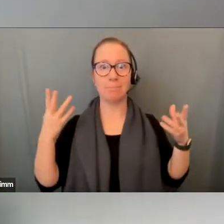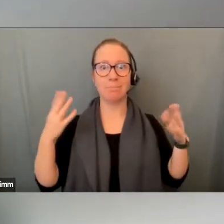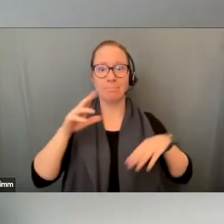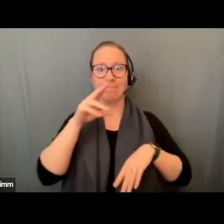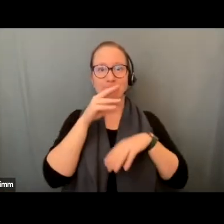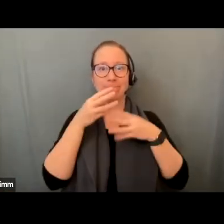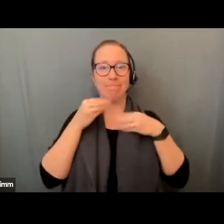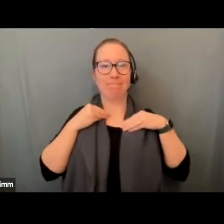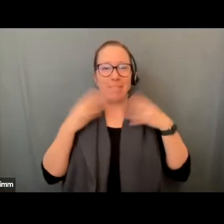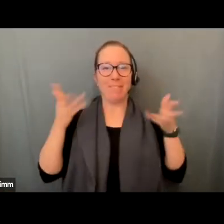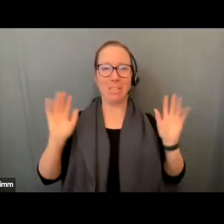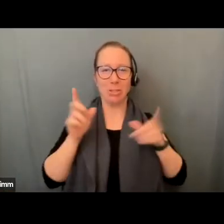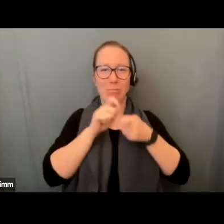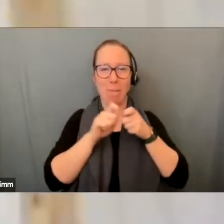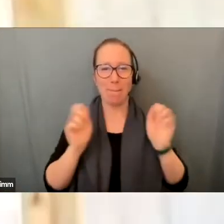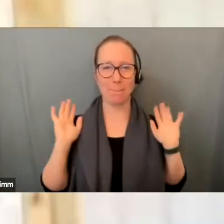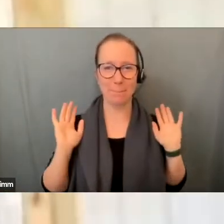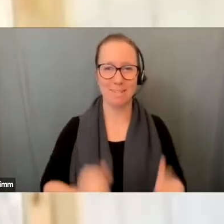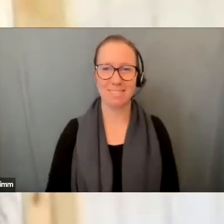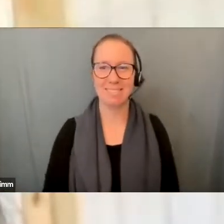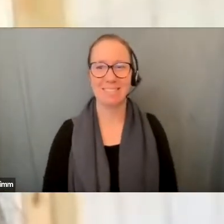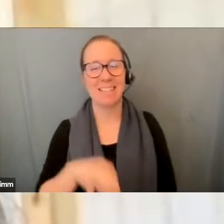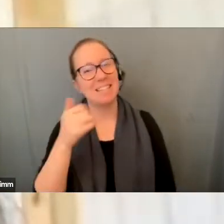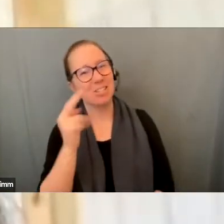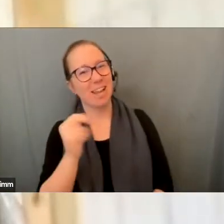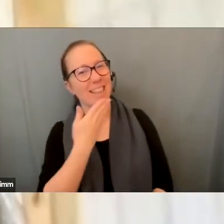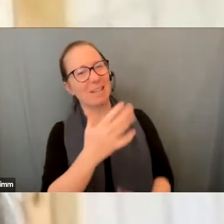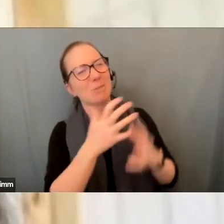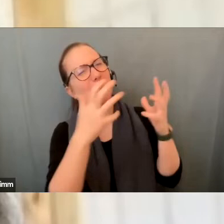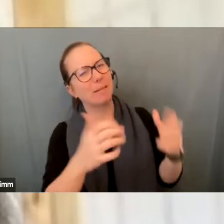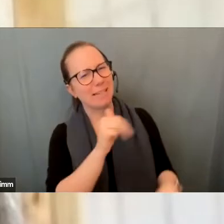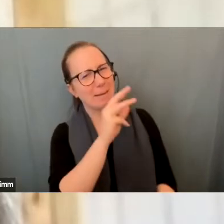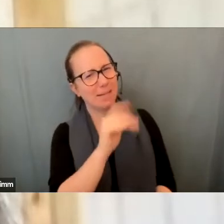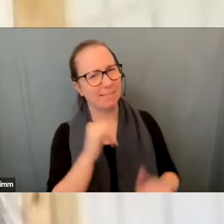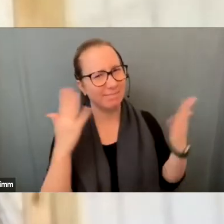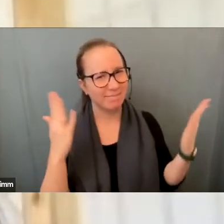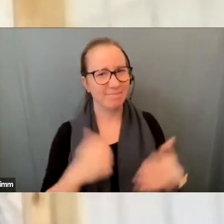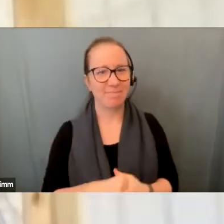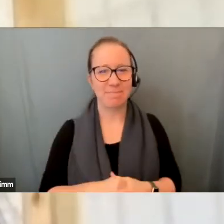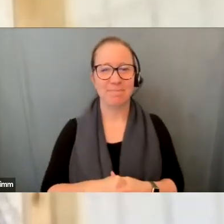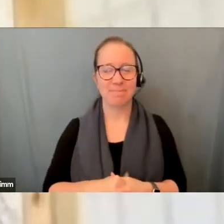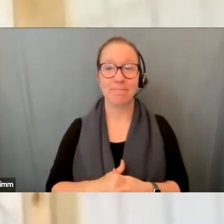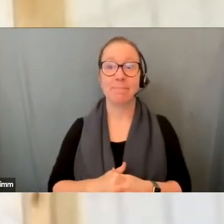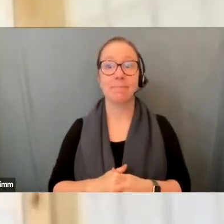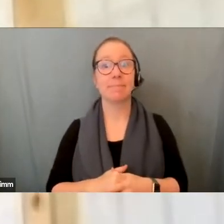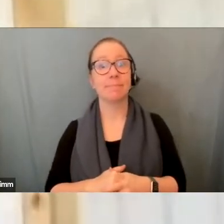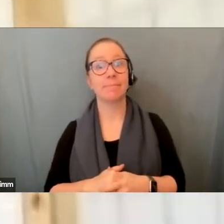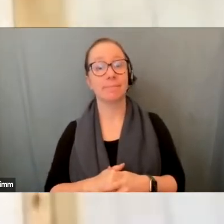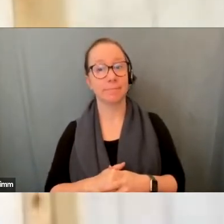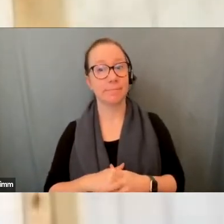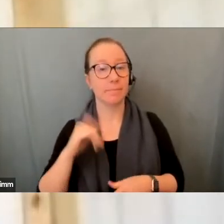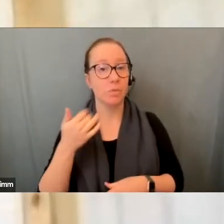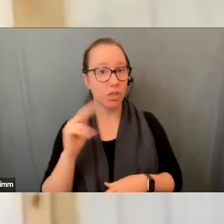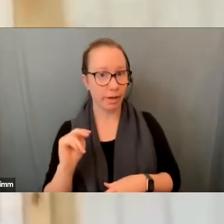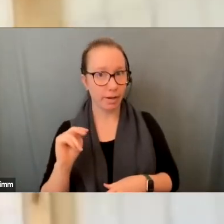Amy, thank you so much. I'm My gonna pleasure. add, yeah, no, I'm